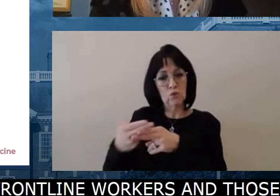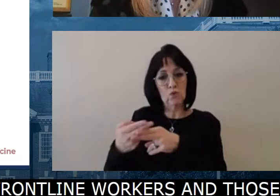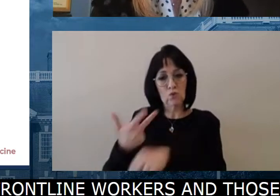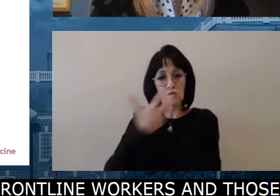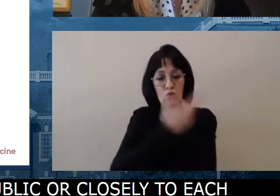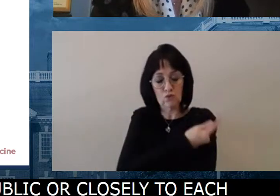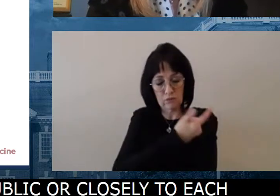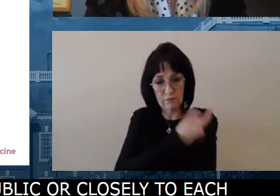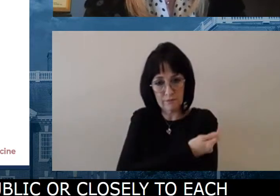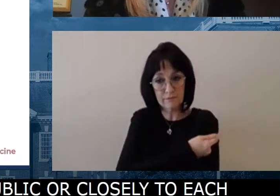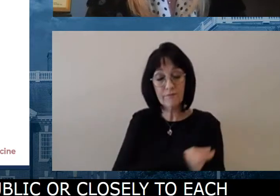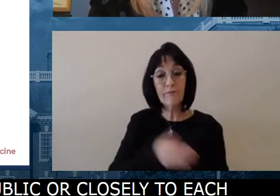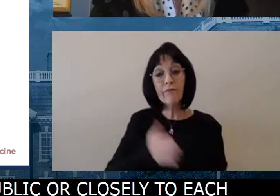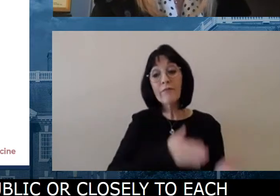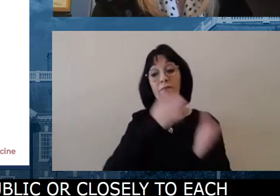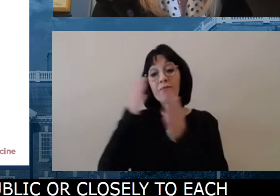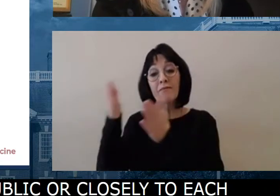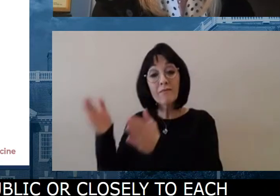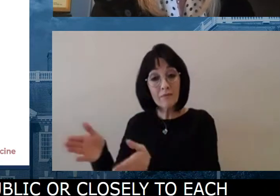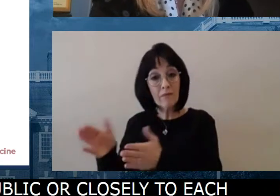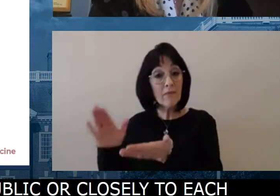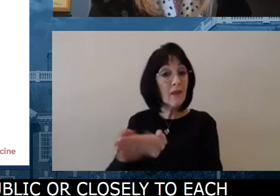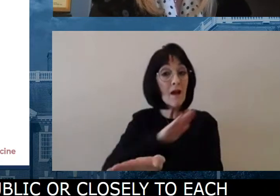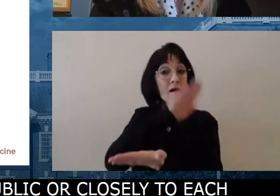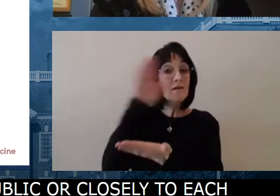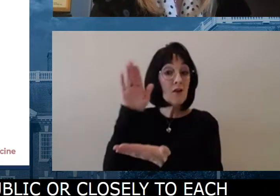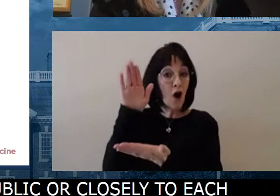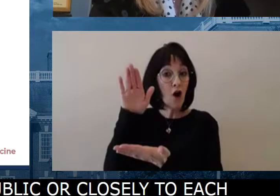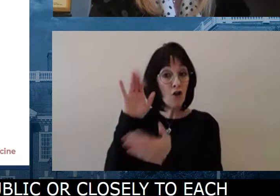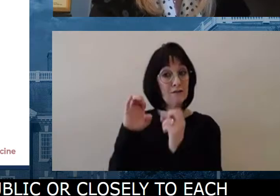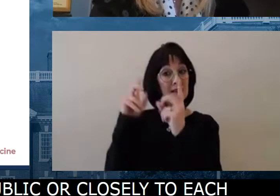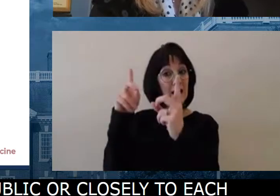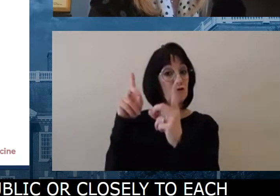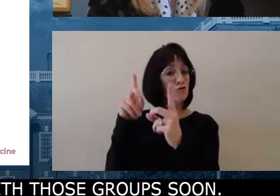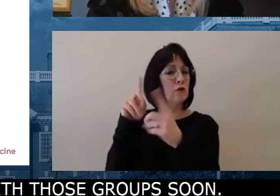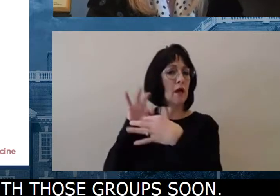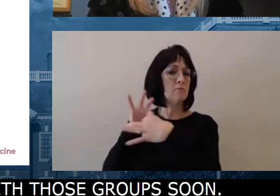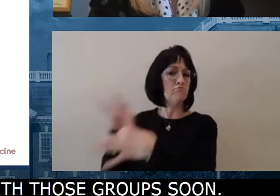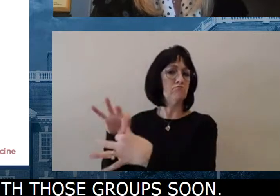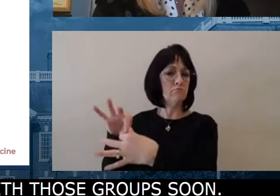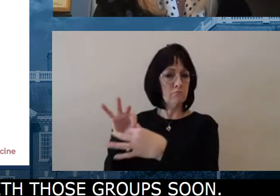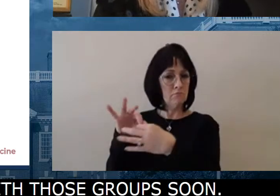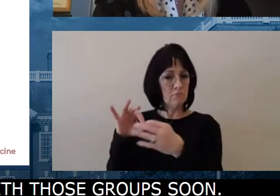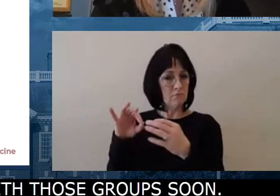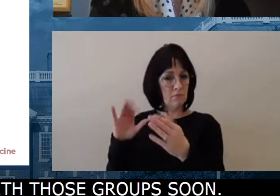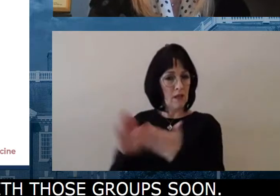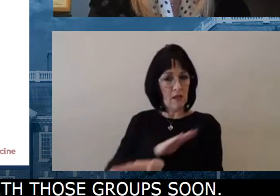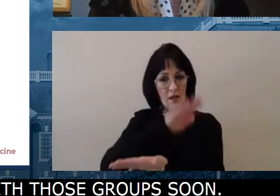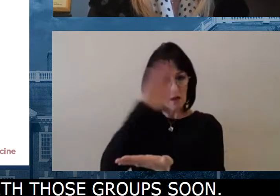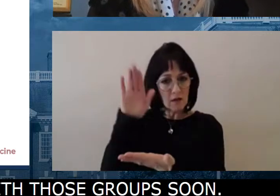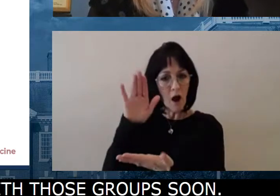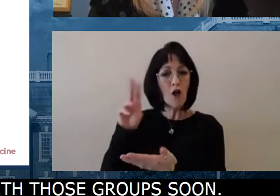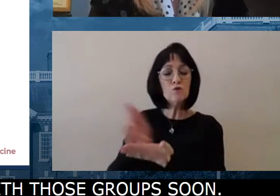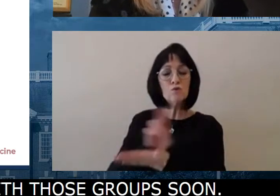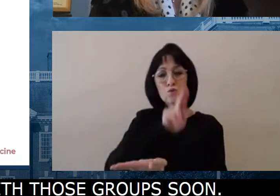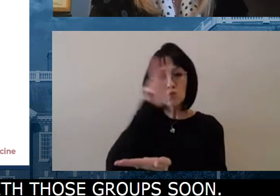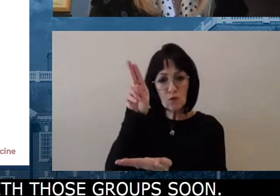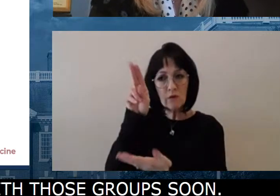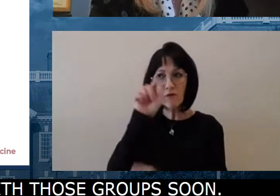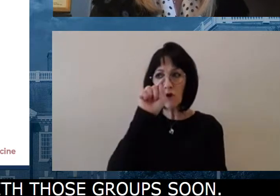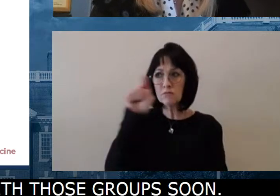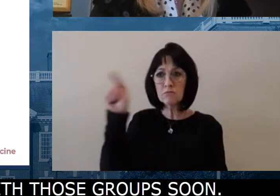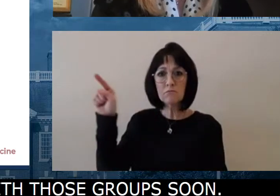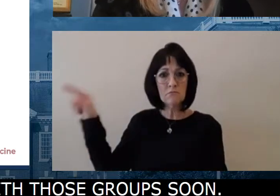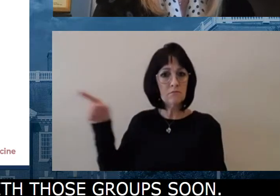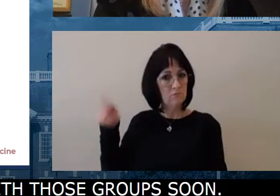higher education. There are a number of folks in higher education, colleges, universities, who are